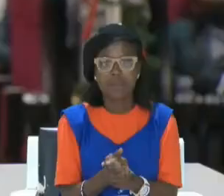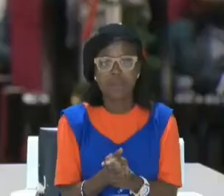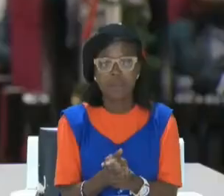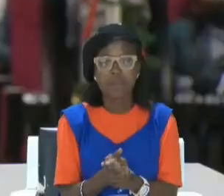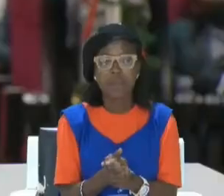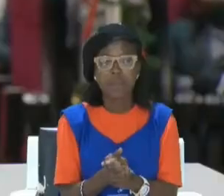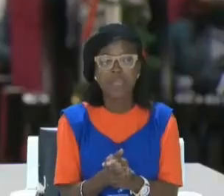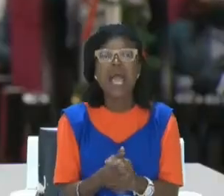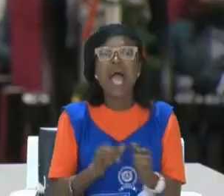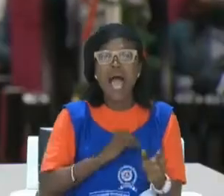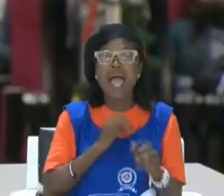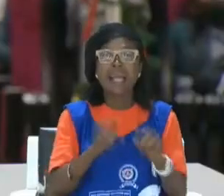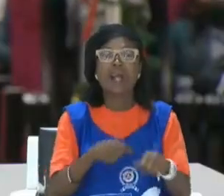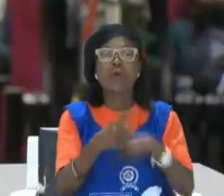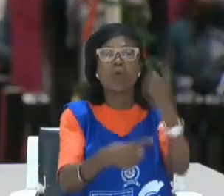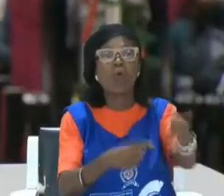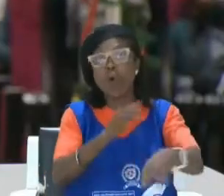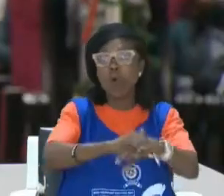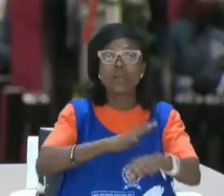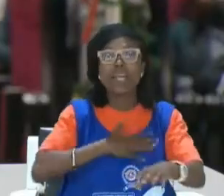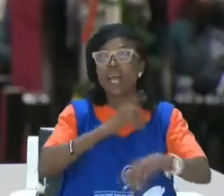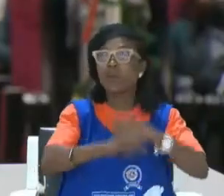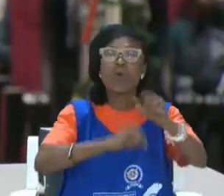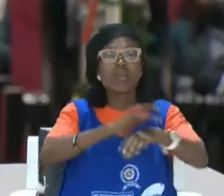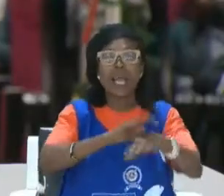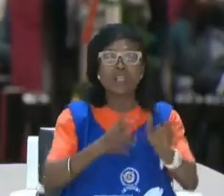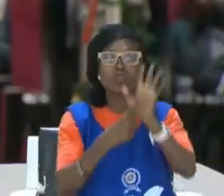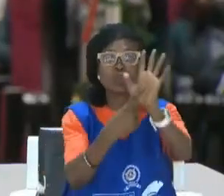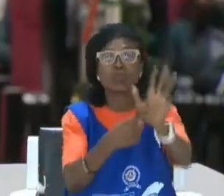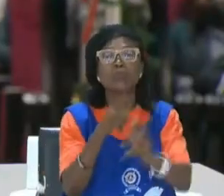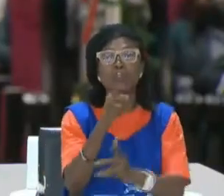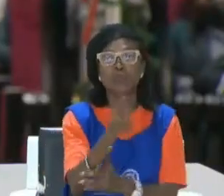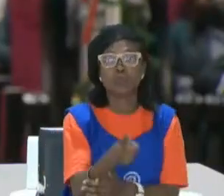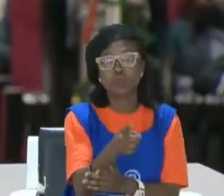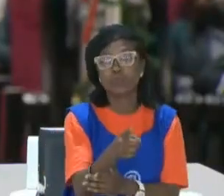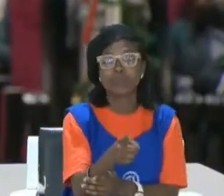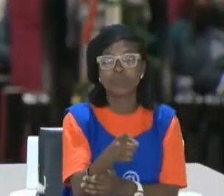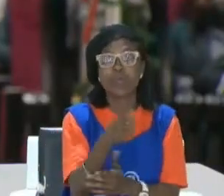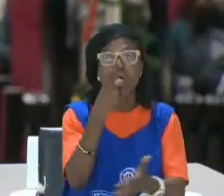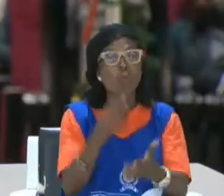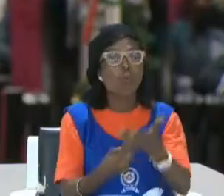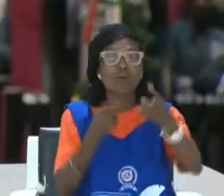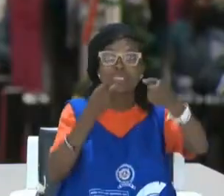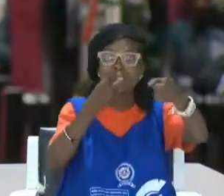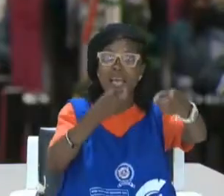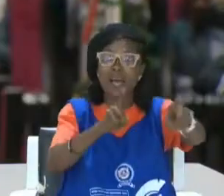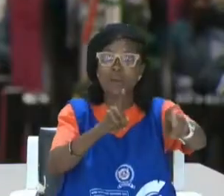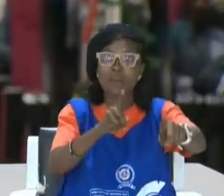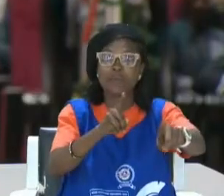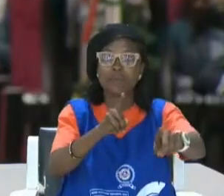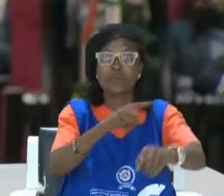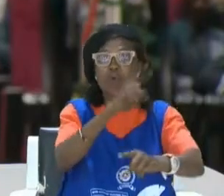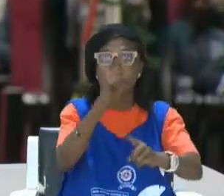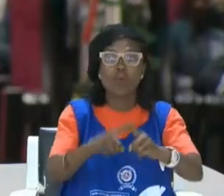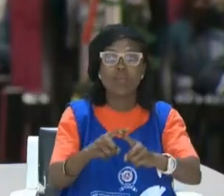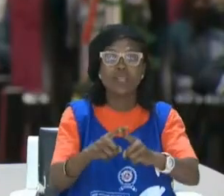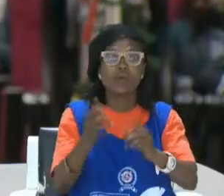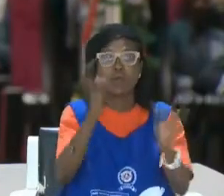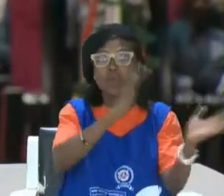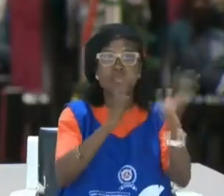I can go on and on and on and show you what happens when the wind